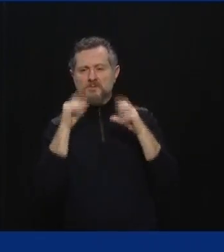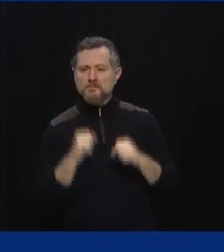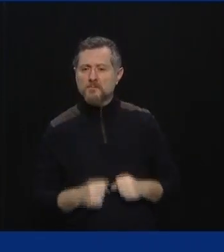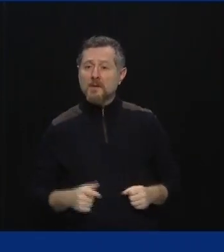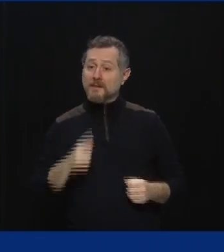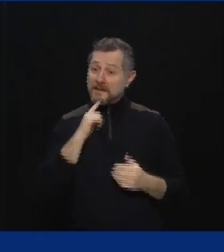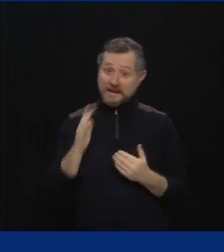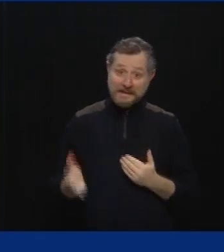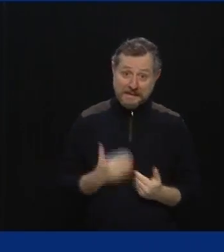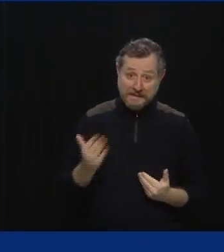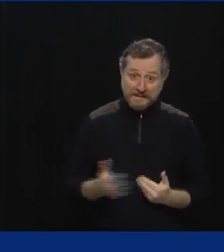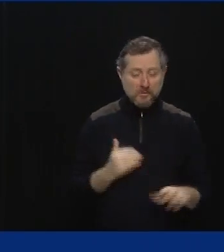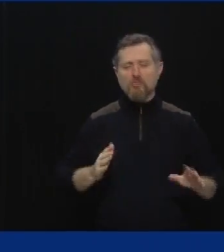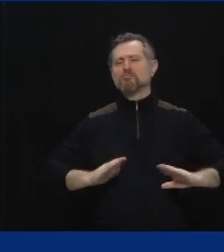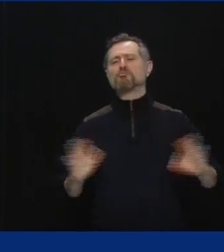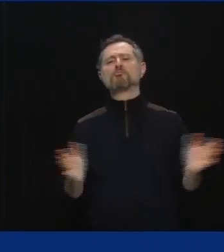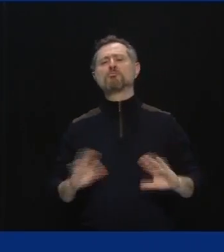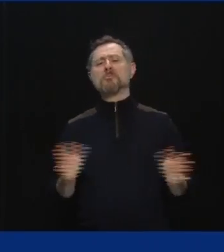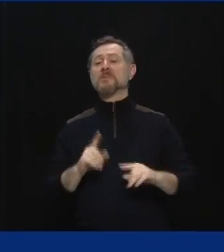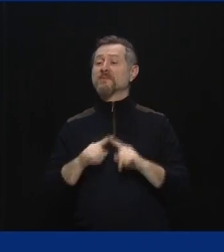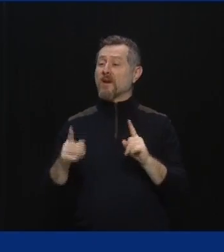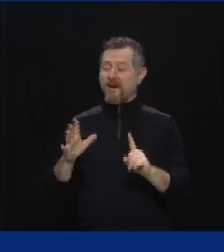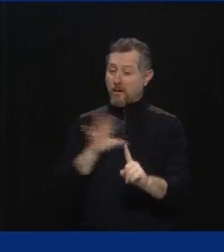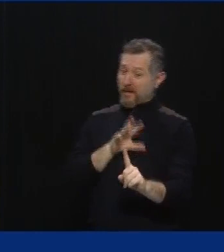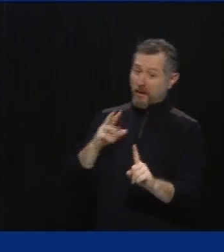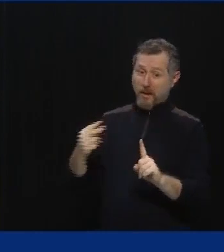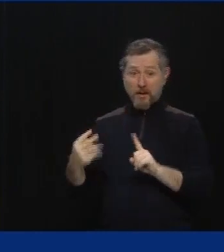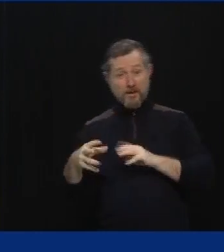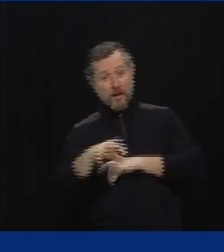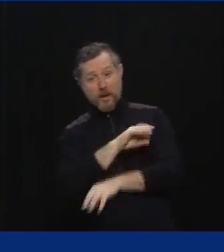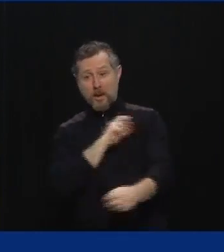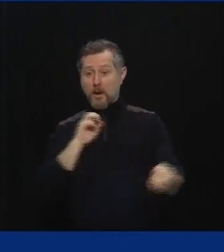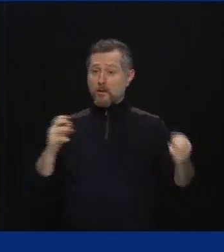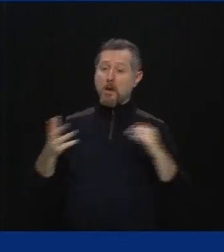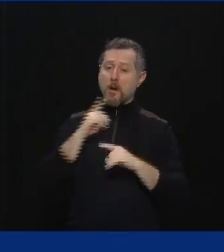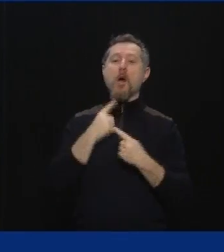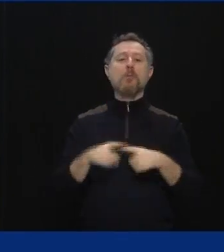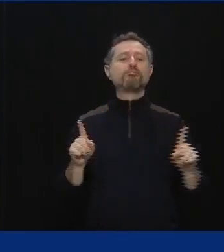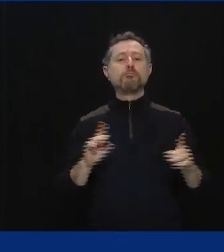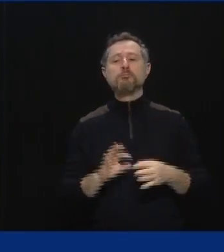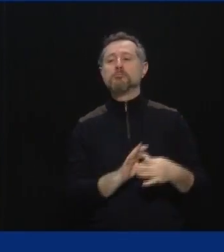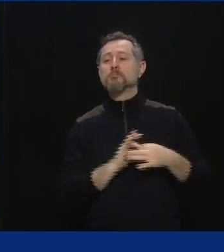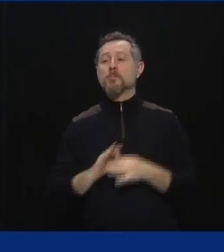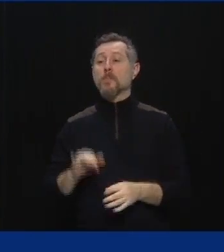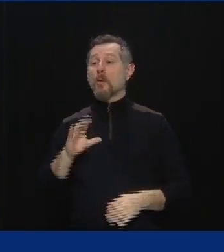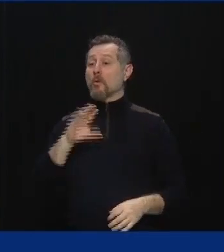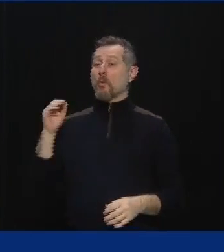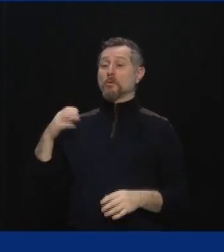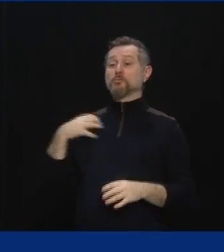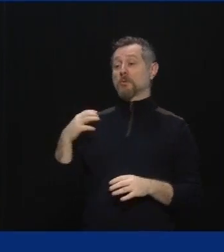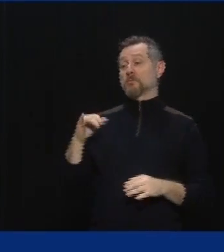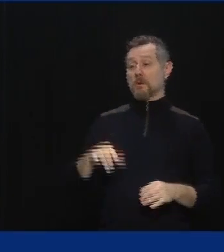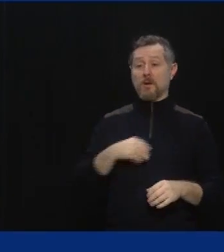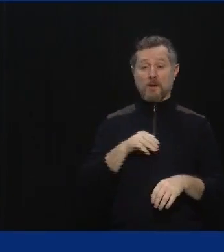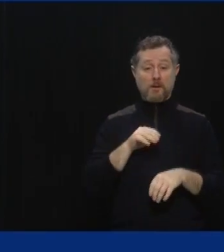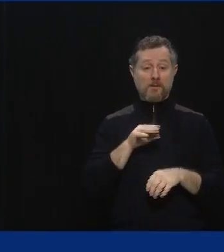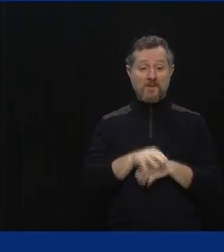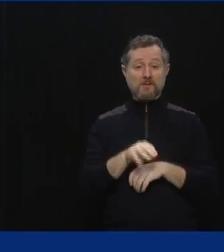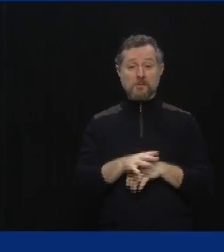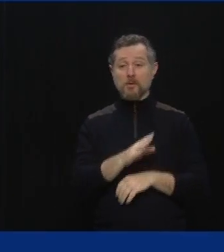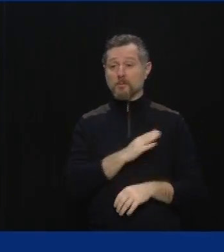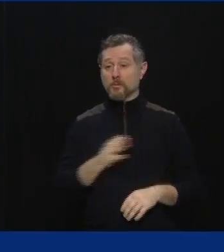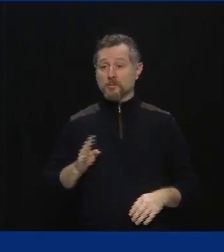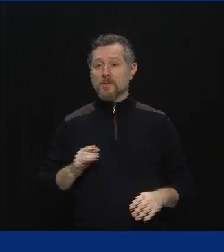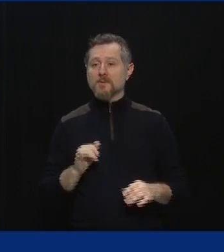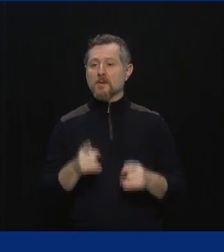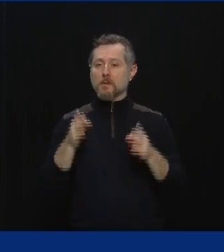because everybody has their own interests, but unbelievable. And now my co-chair of that advisory board is none other than the person